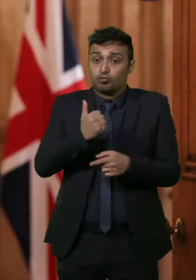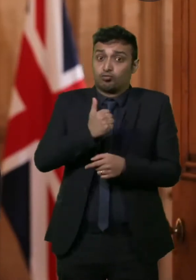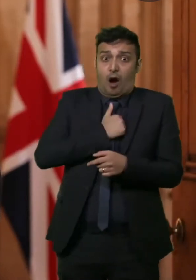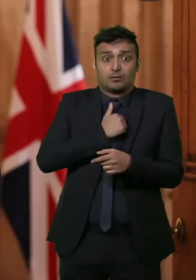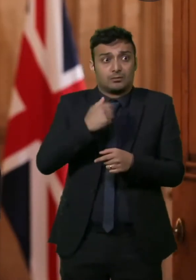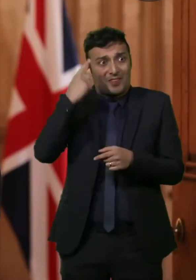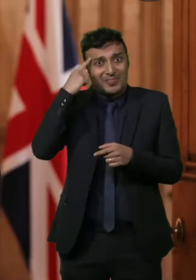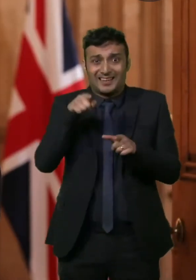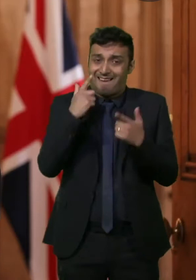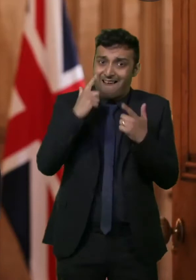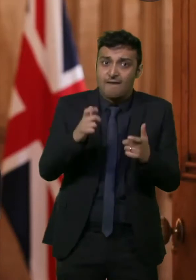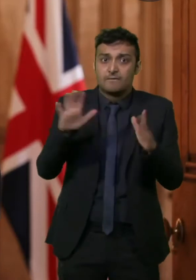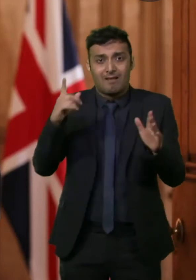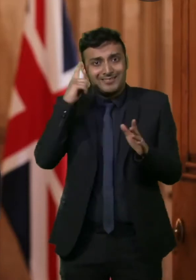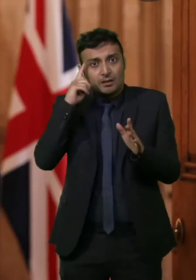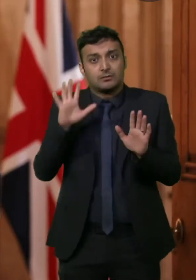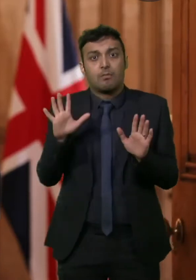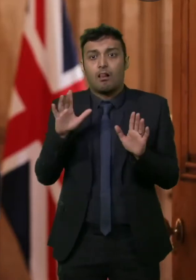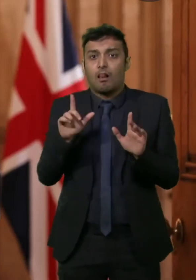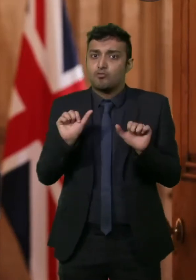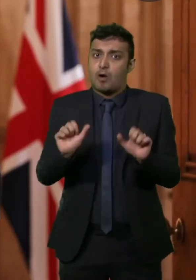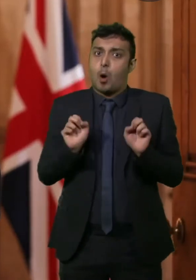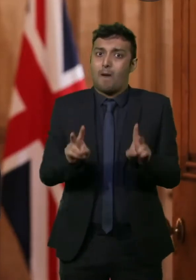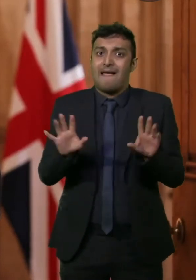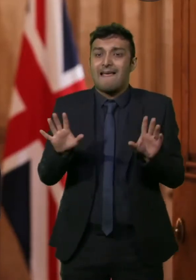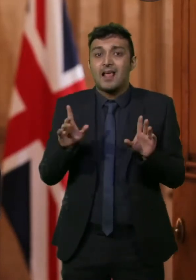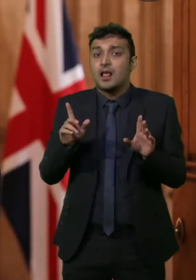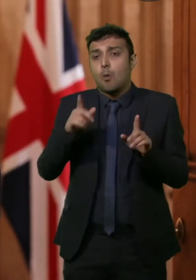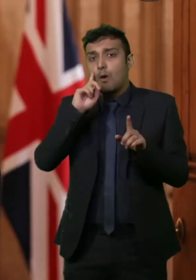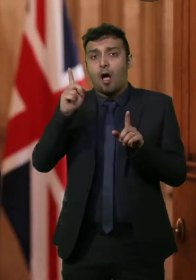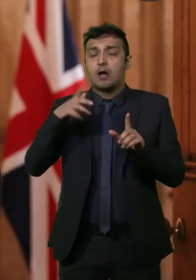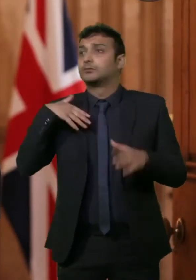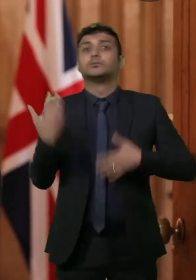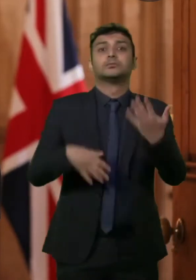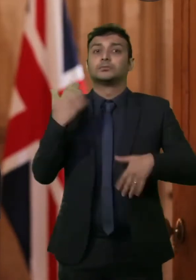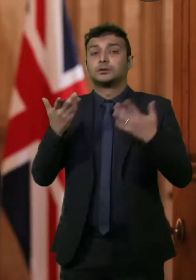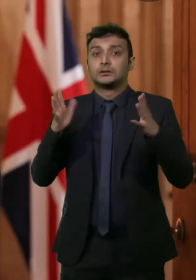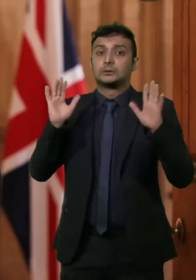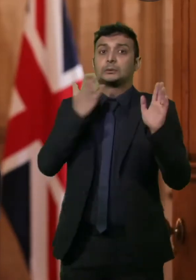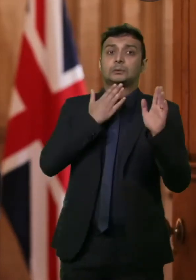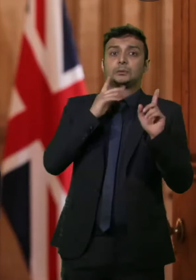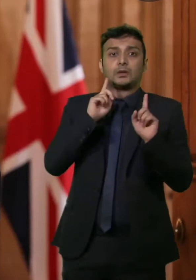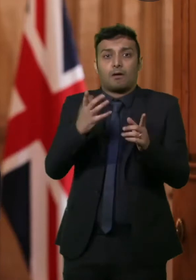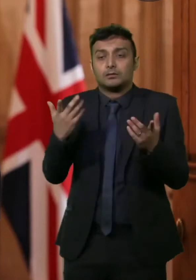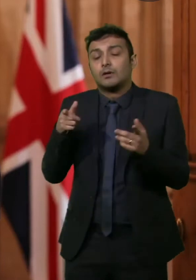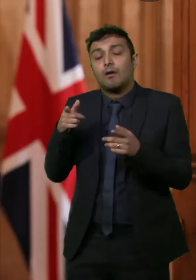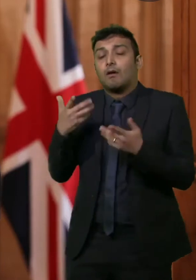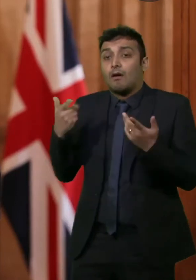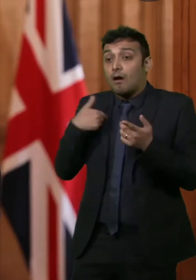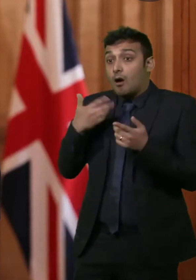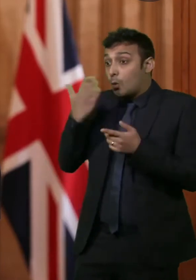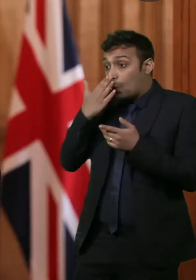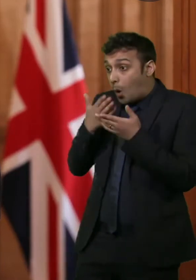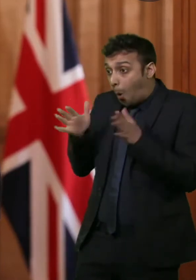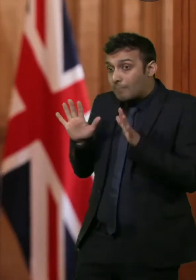biggest risk is not opening schools now, but we'll continue to take a cautious and prudent approach, because I think